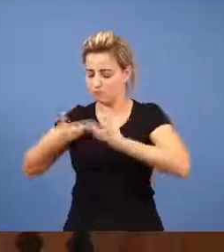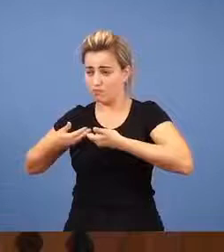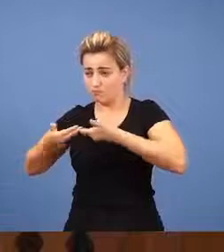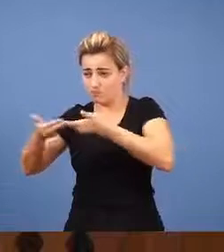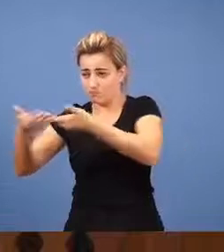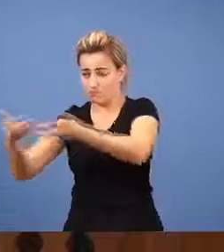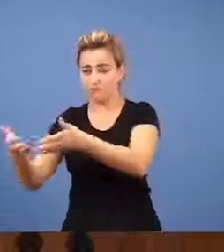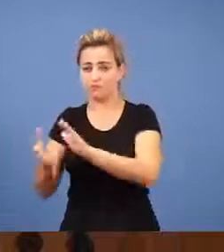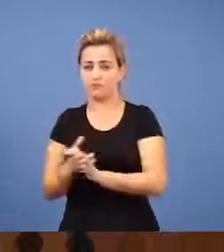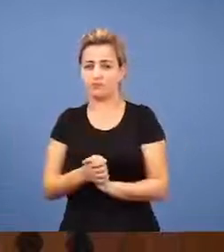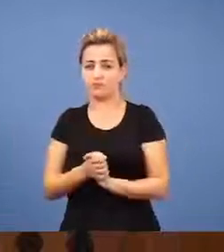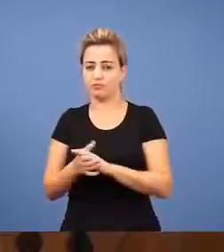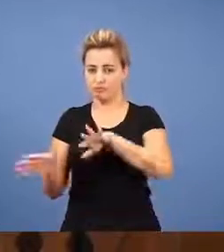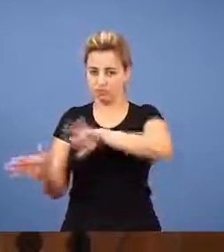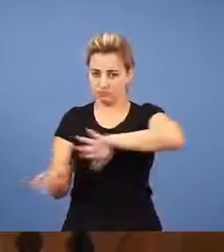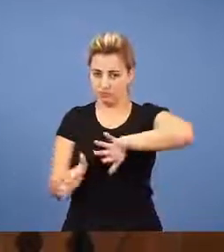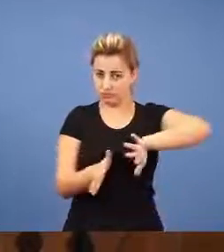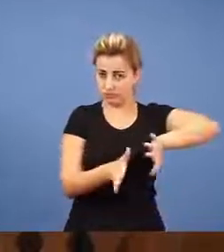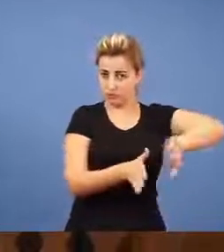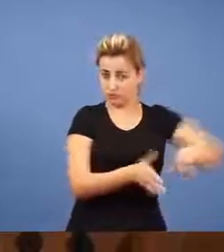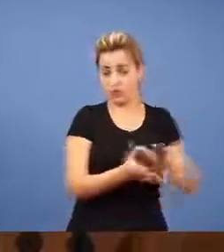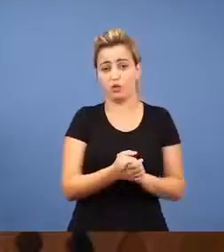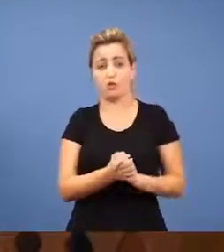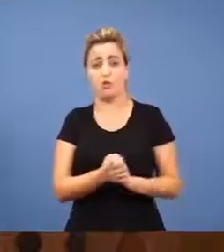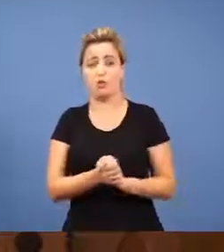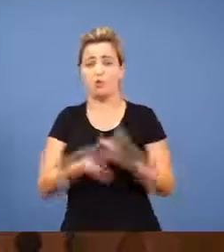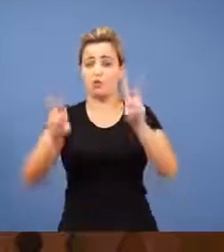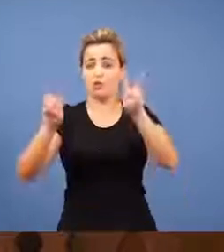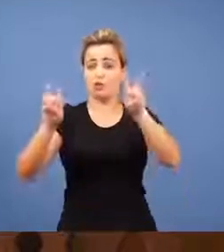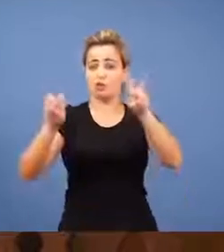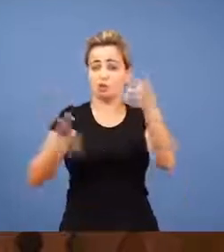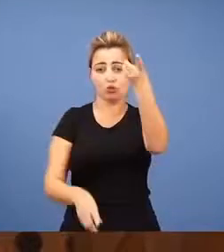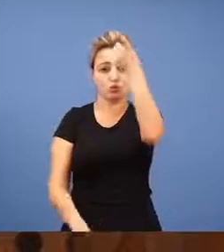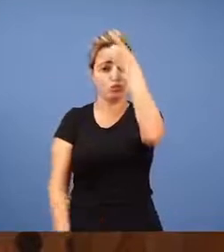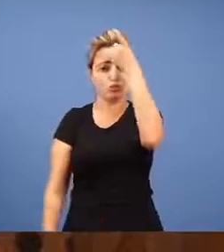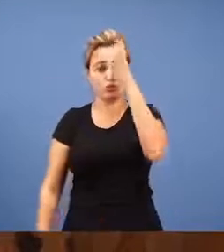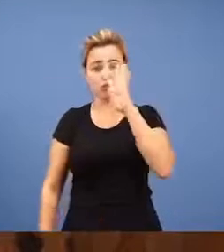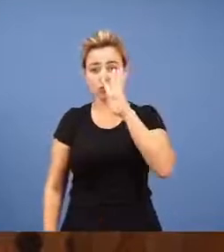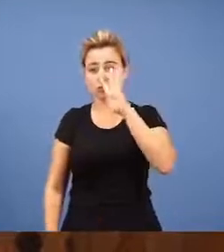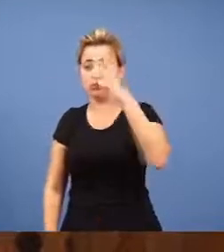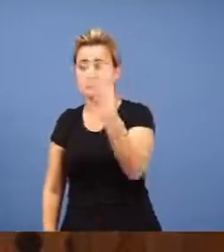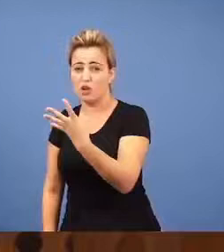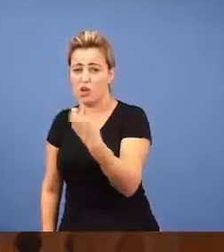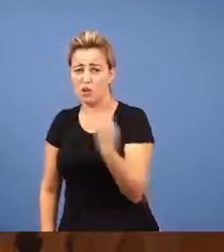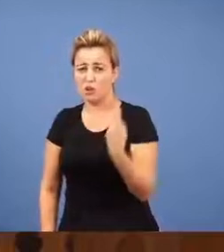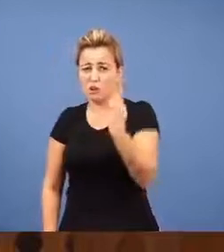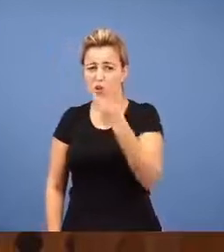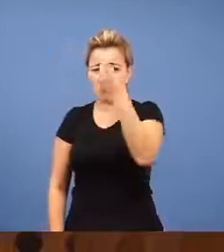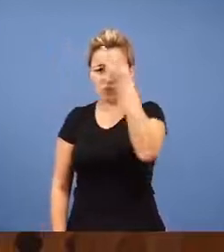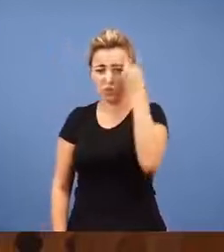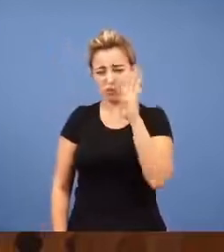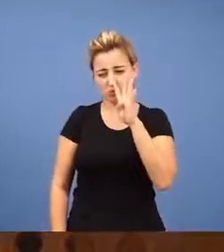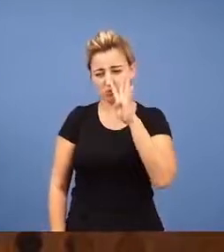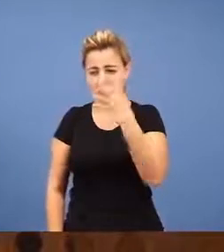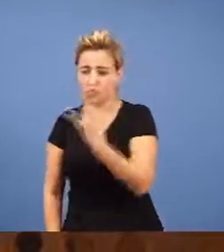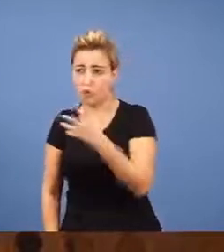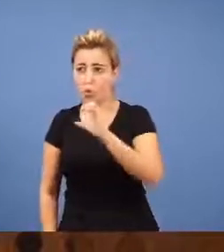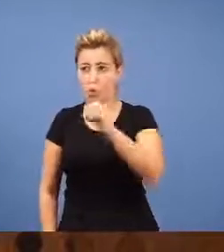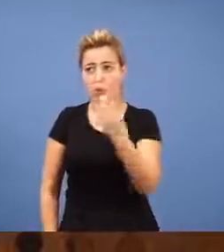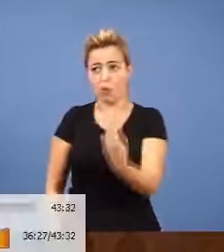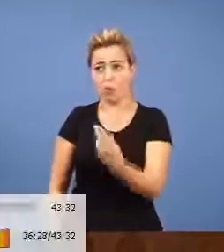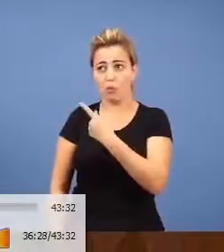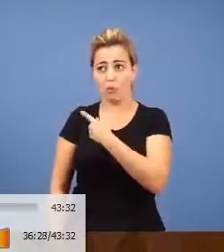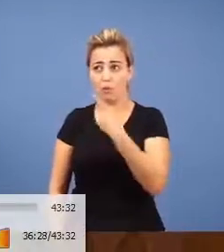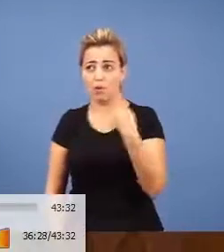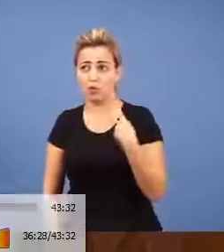the bag with the stones, and I saw the grace of the Lord over them. The word regarding the stones is not something specific to a single